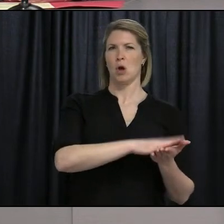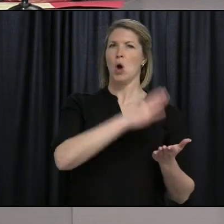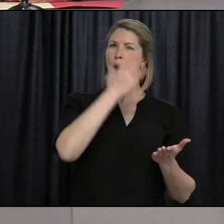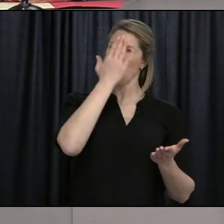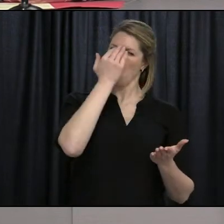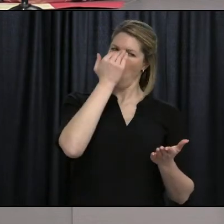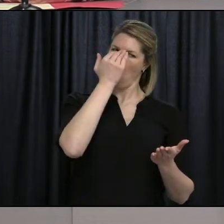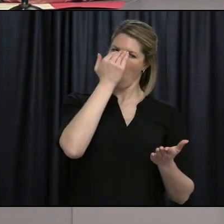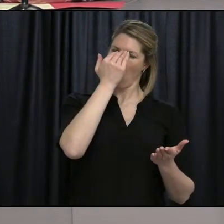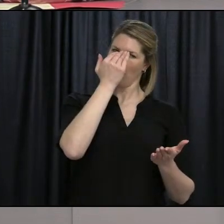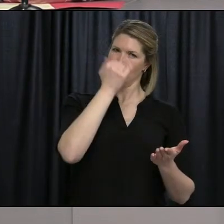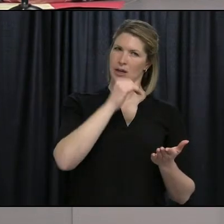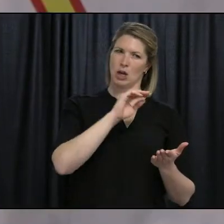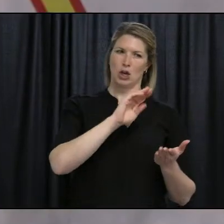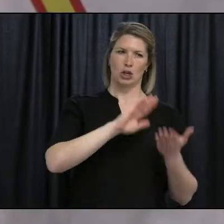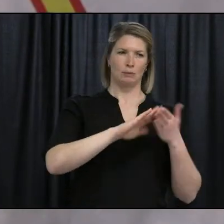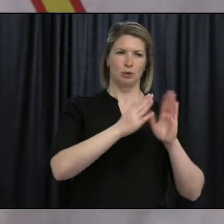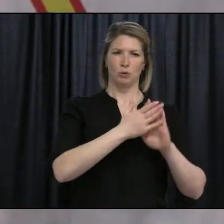of community spread?